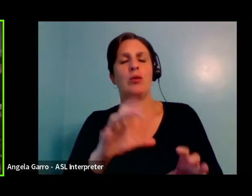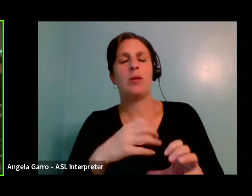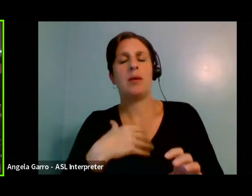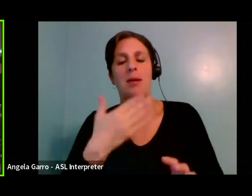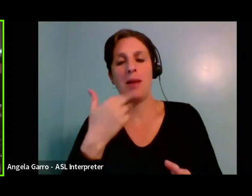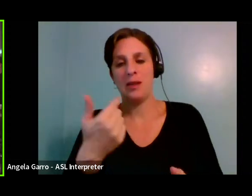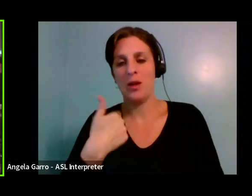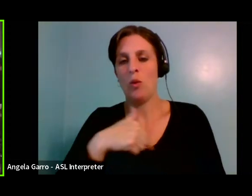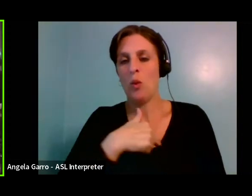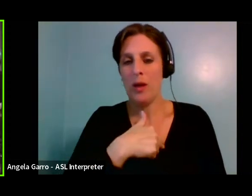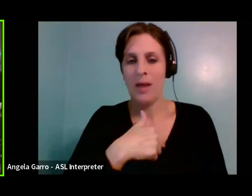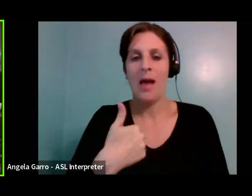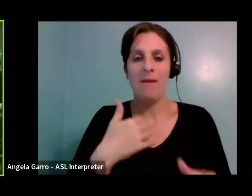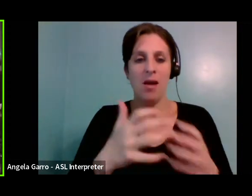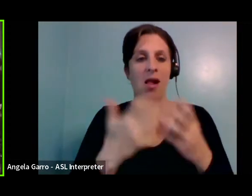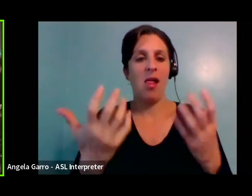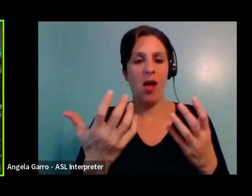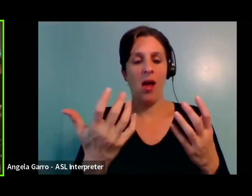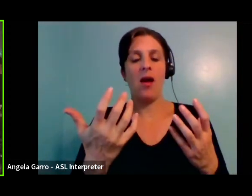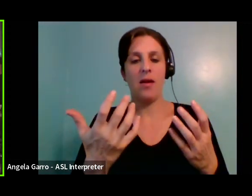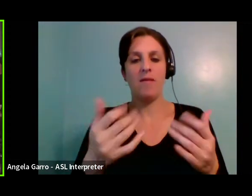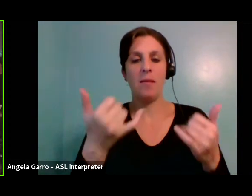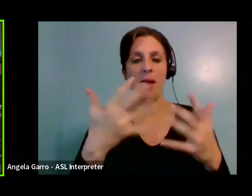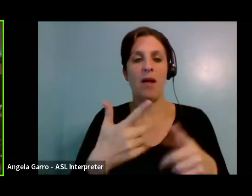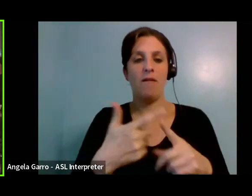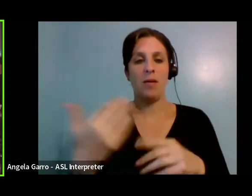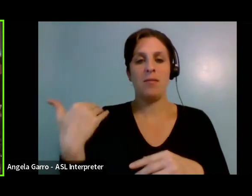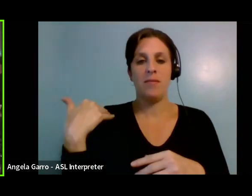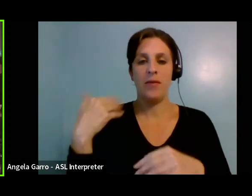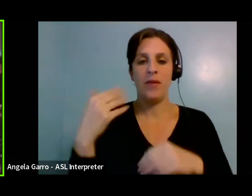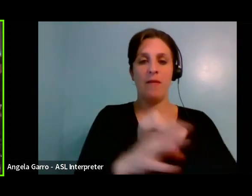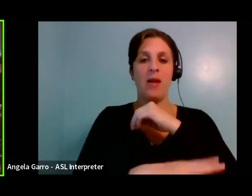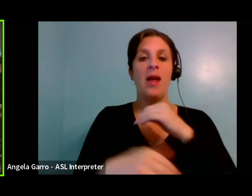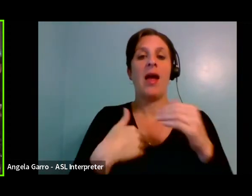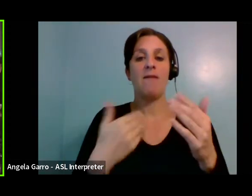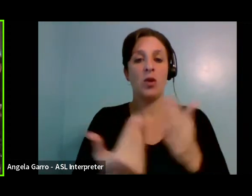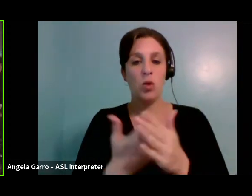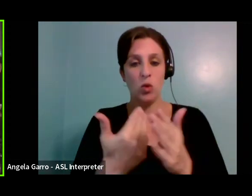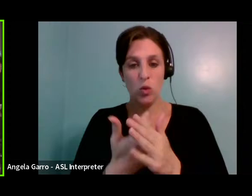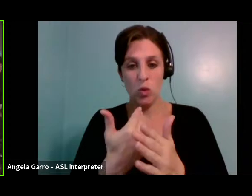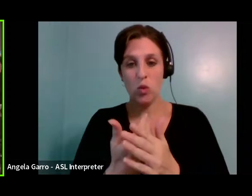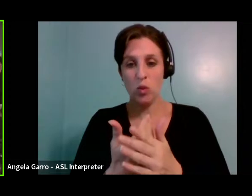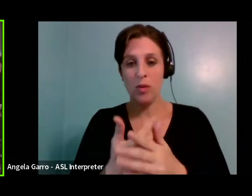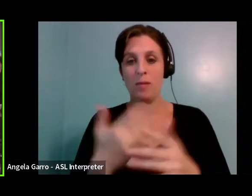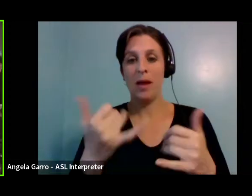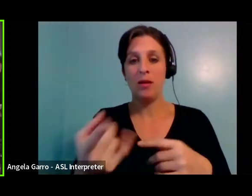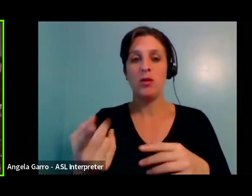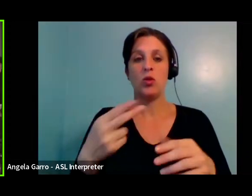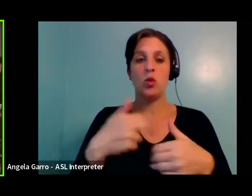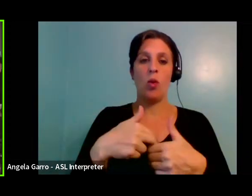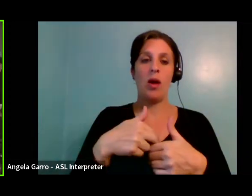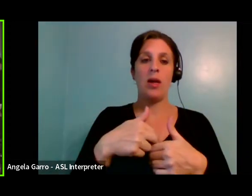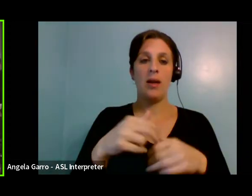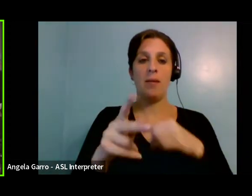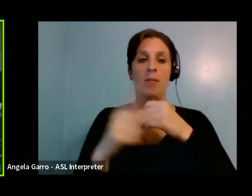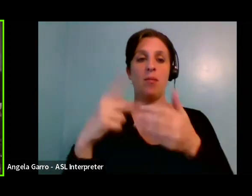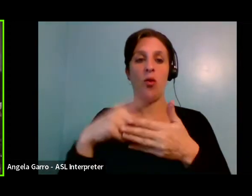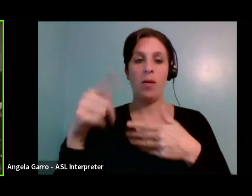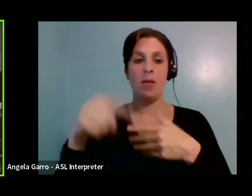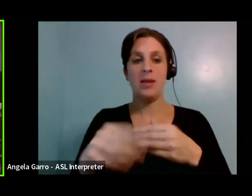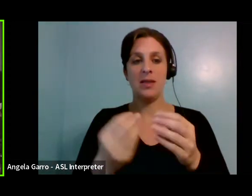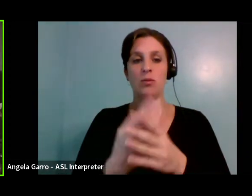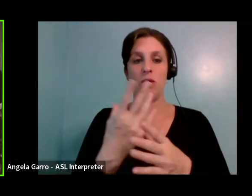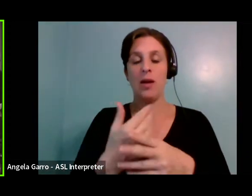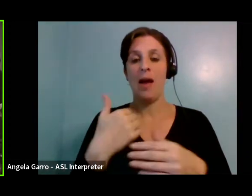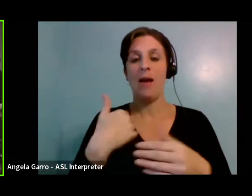have a lot of the players from last fall. We have some new players that are joining the program this spring. We have a lot of names. I don't know